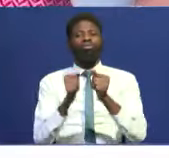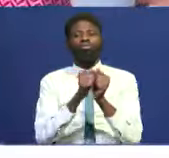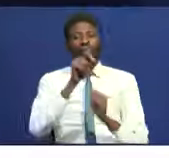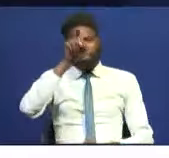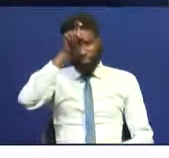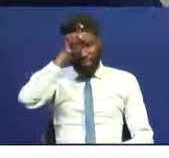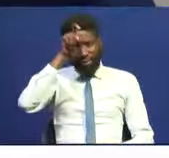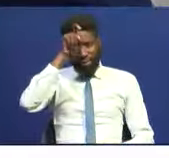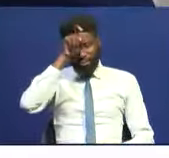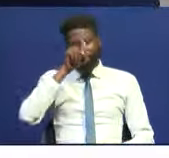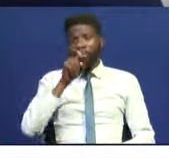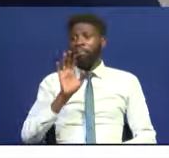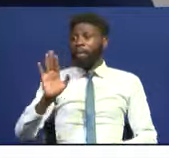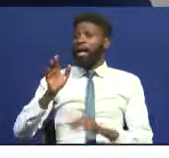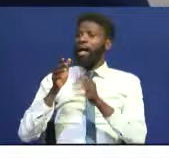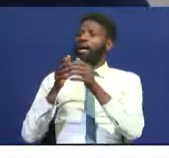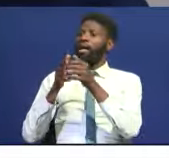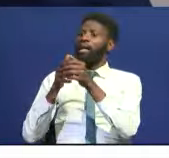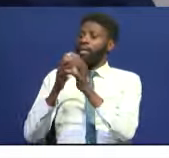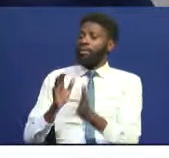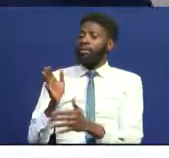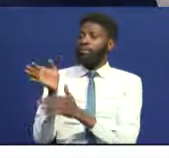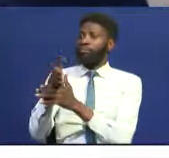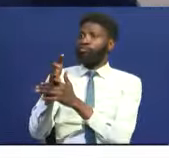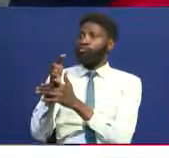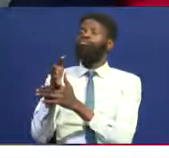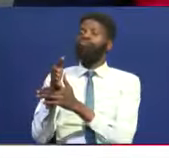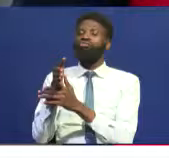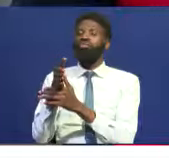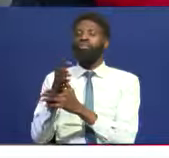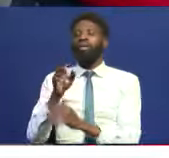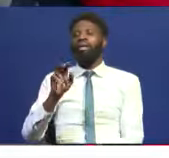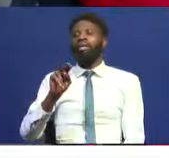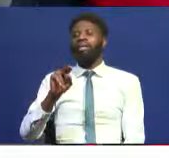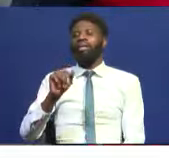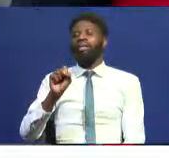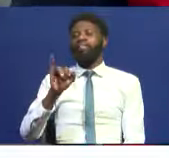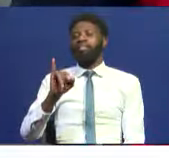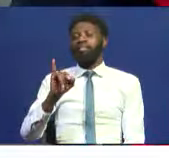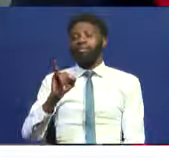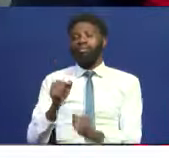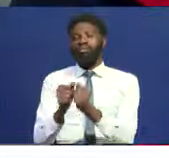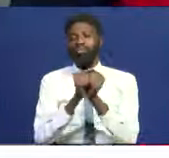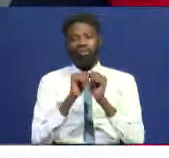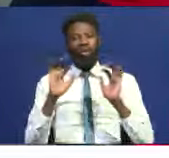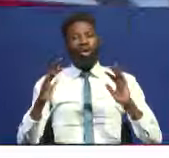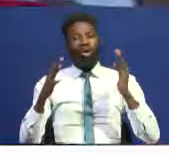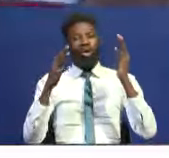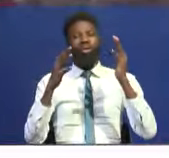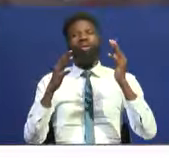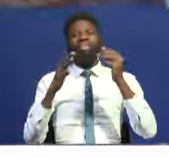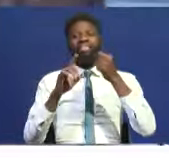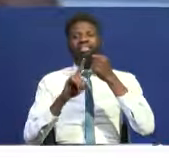iliongozwa na balozi wao humu nchini Wael Nasri Eldin Atia kwa maadhimisho ya siku ya kitaifa ya miaka 60.